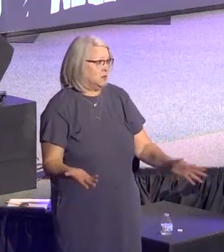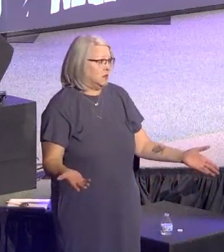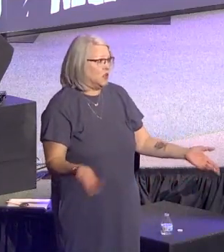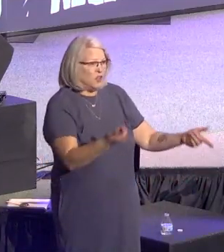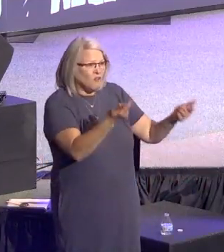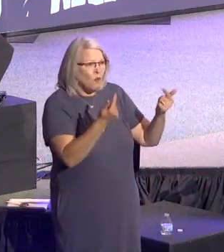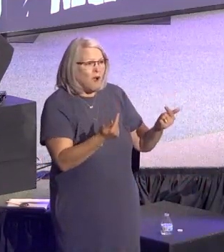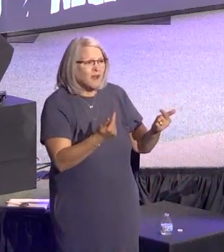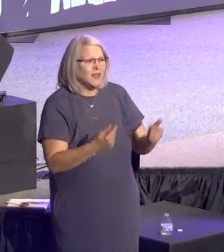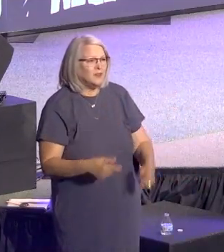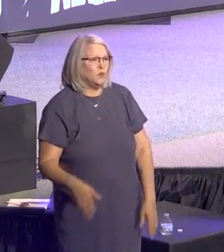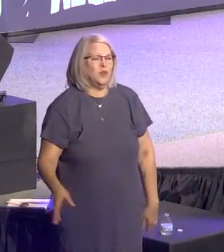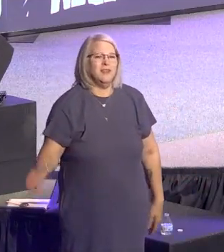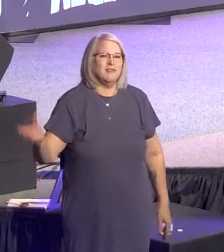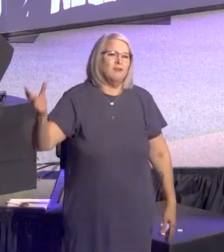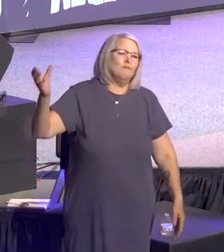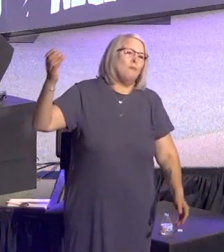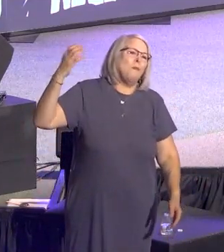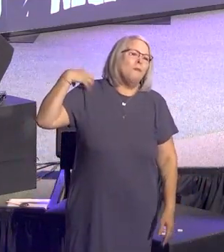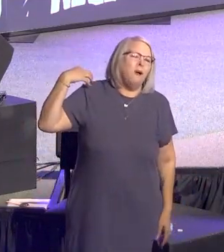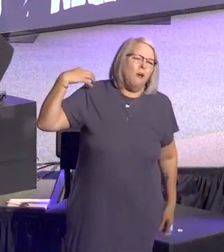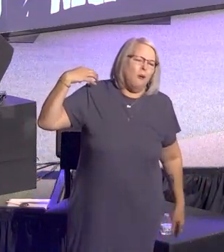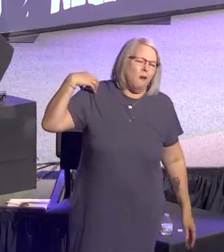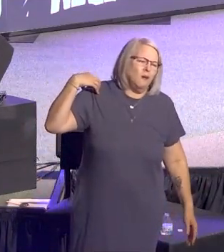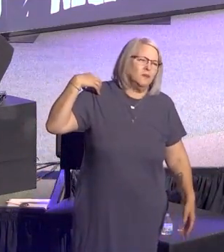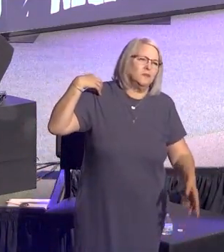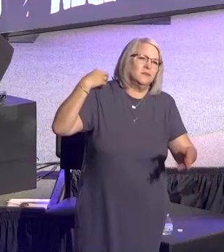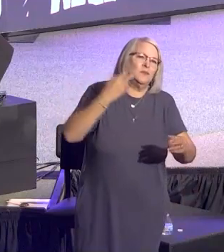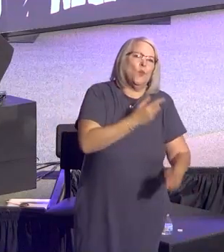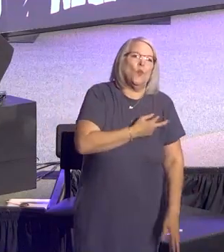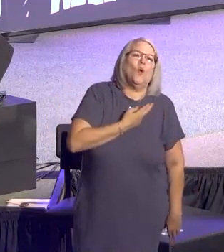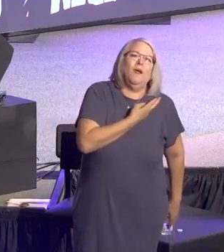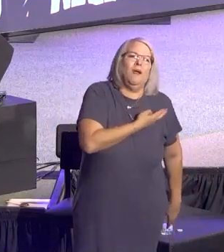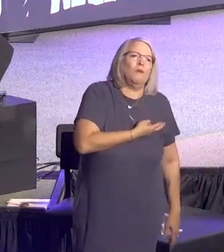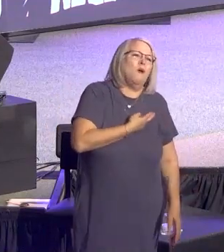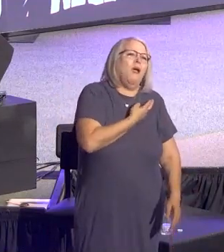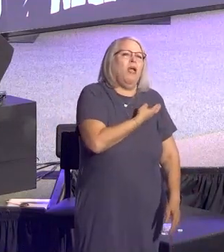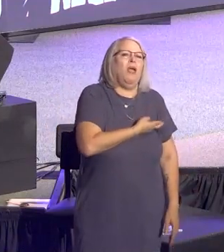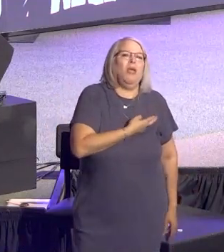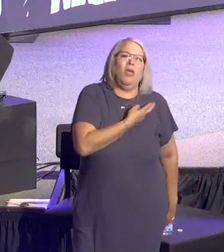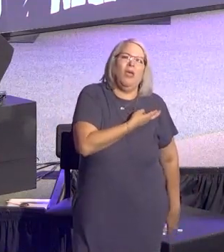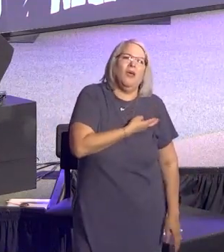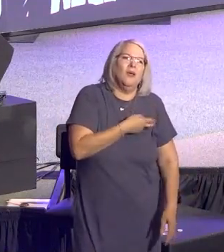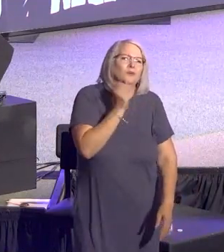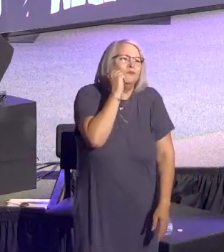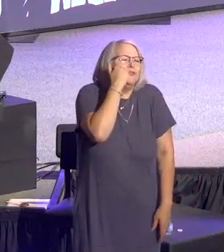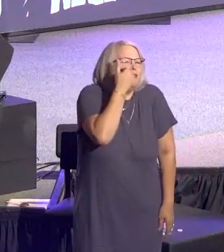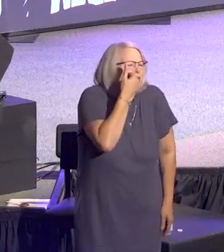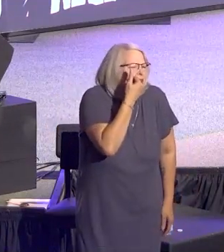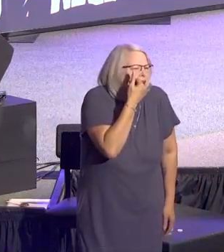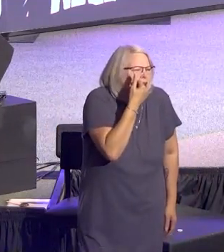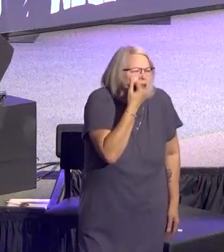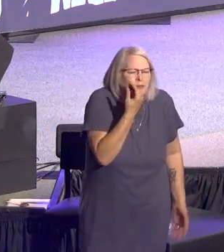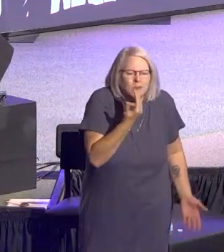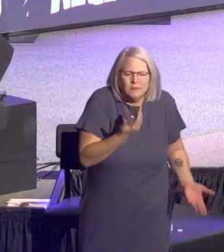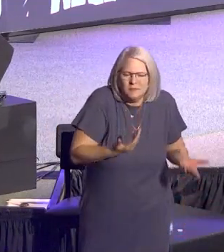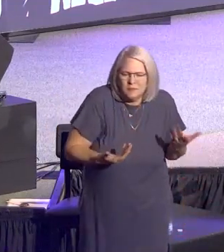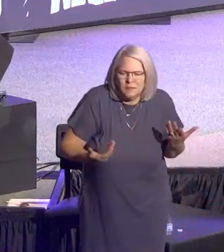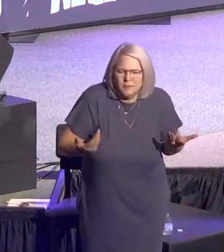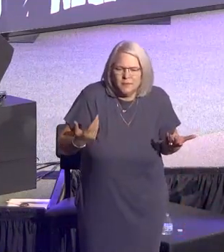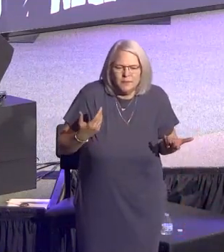here today with baggage, with regrets, with shame,